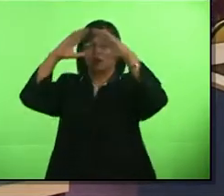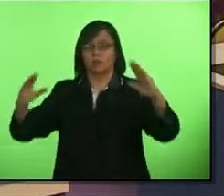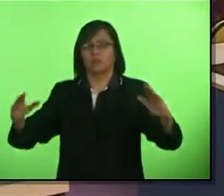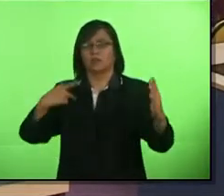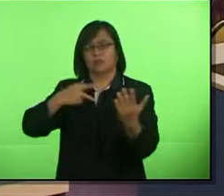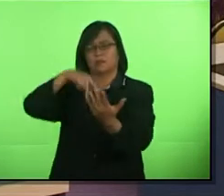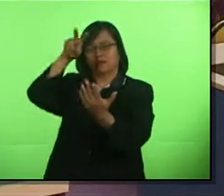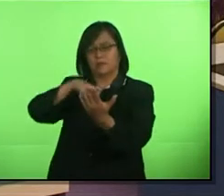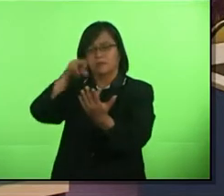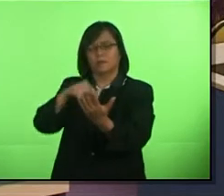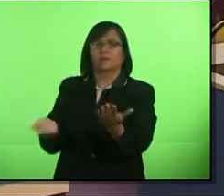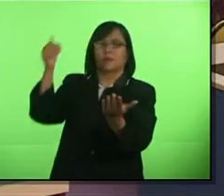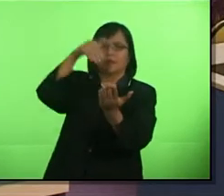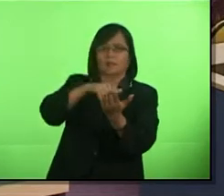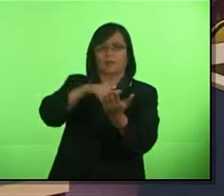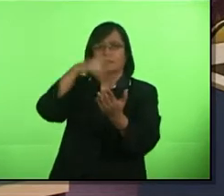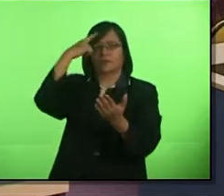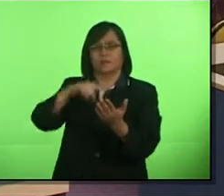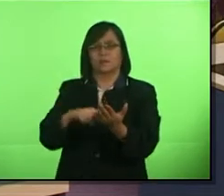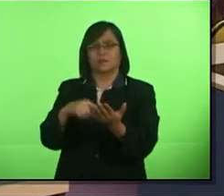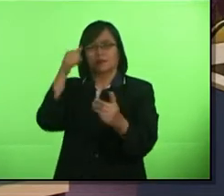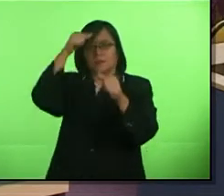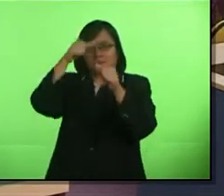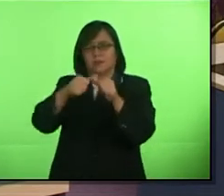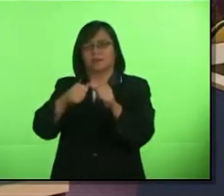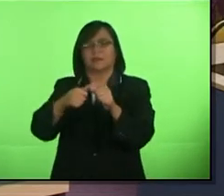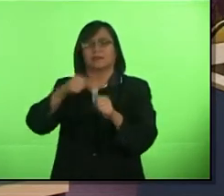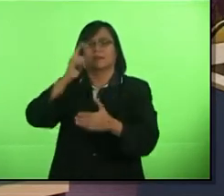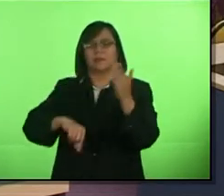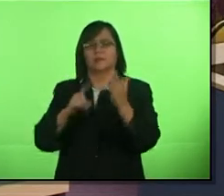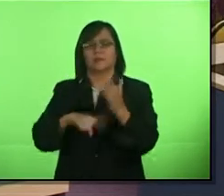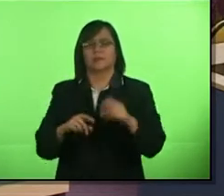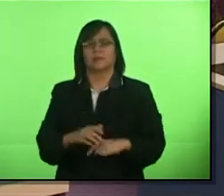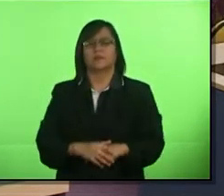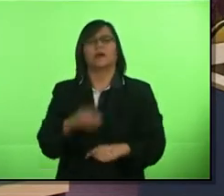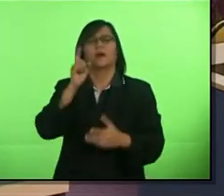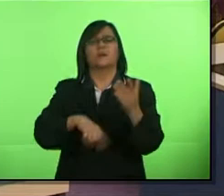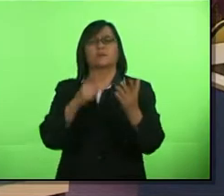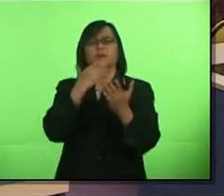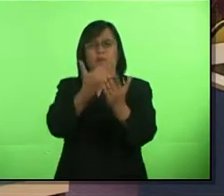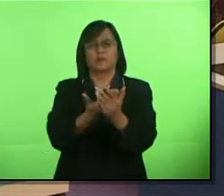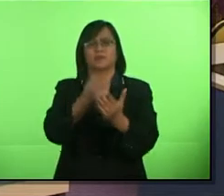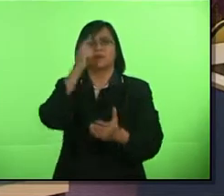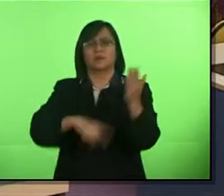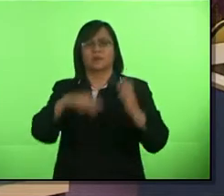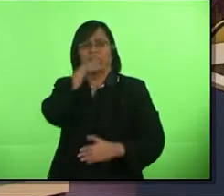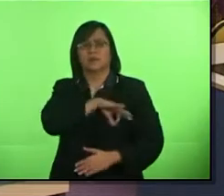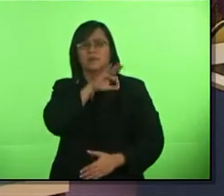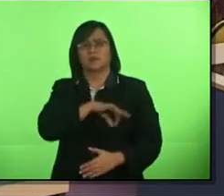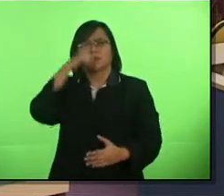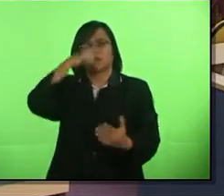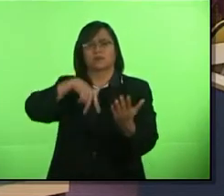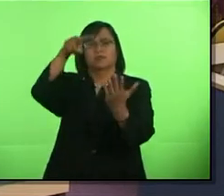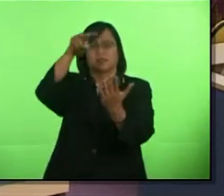redacted during the lecture. Okay, or during the tutorial. So what are the advantages of revising the notes or reviewing the